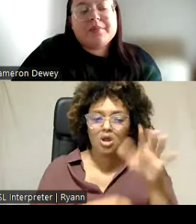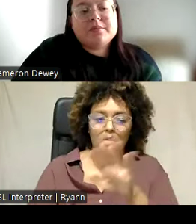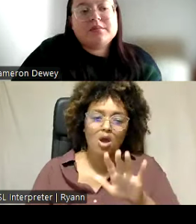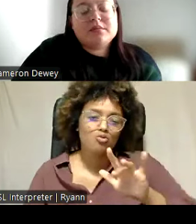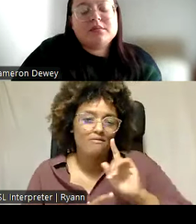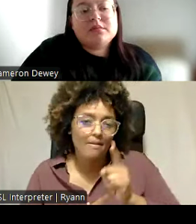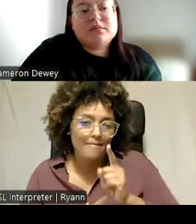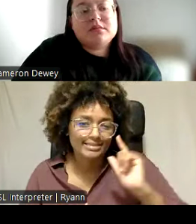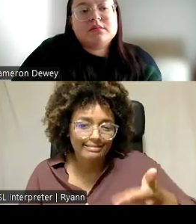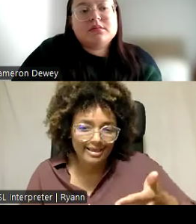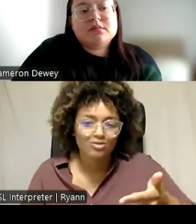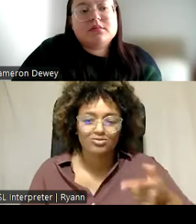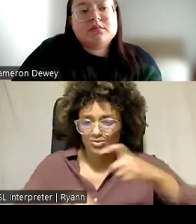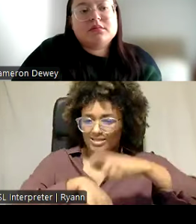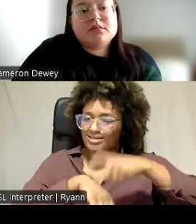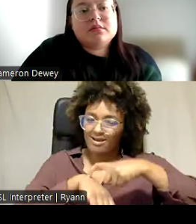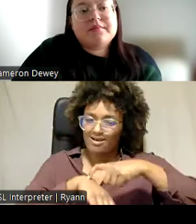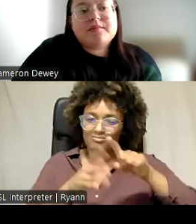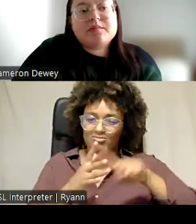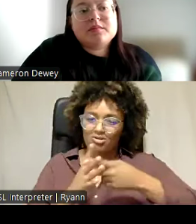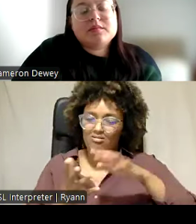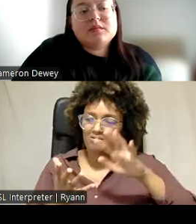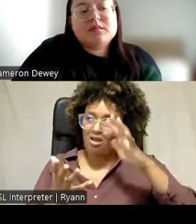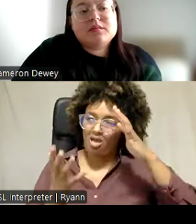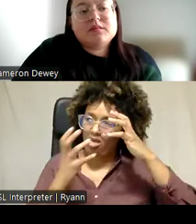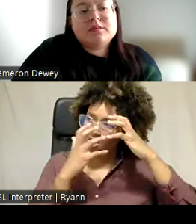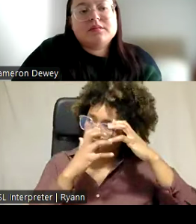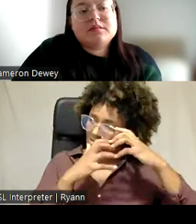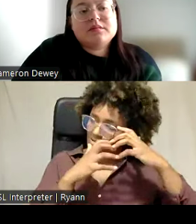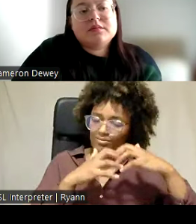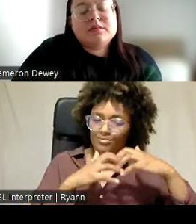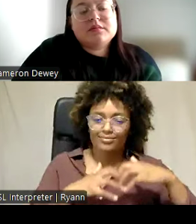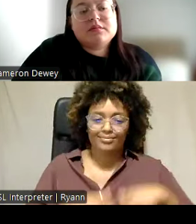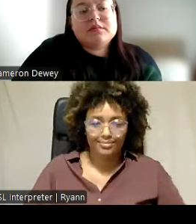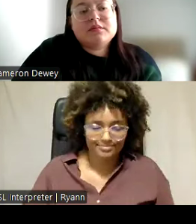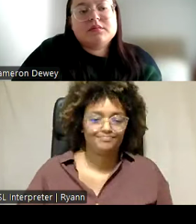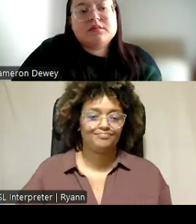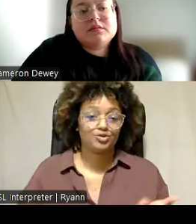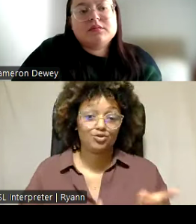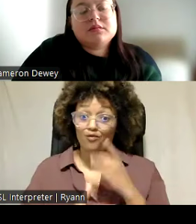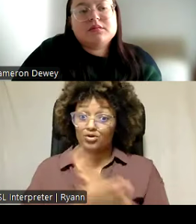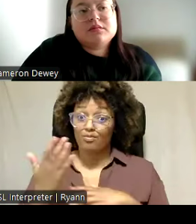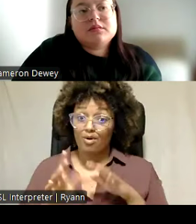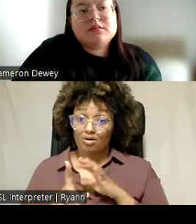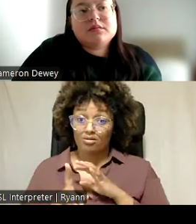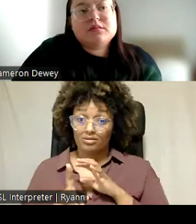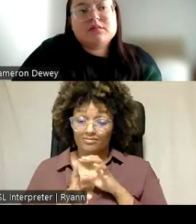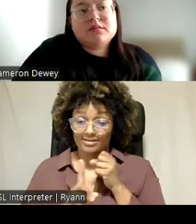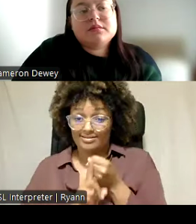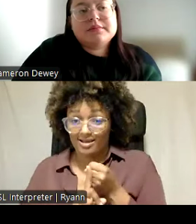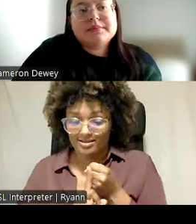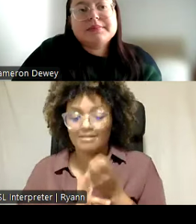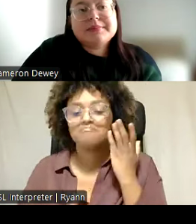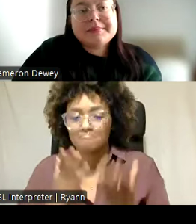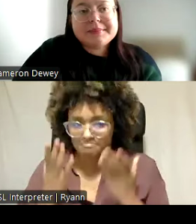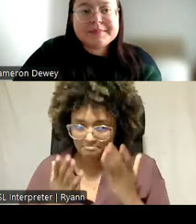like what time it was, right? So this is why the first part of the attack may be ingrained in a survivor's